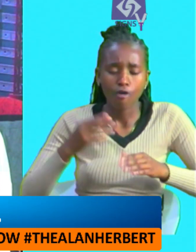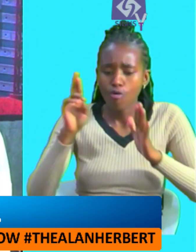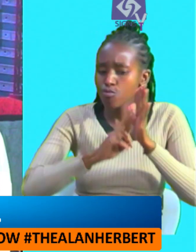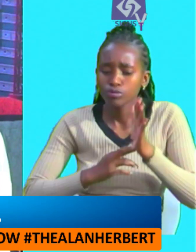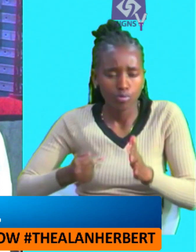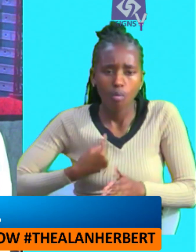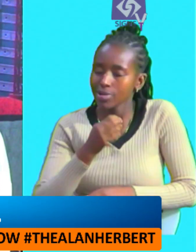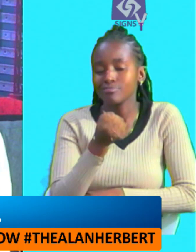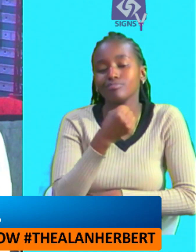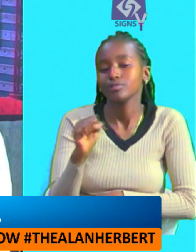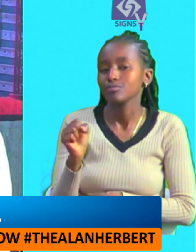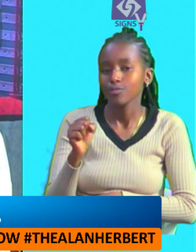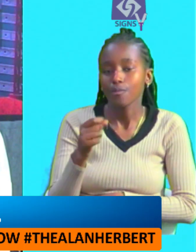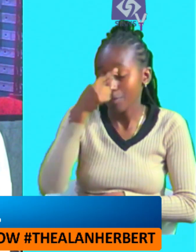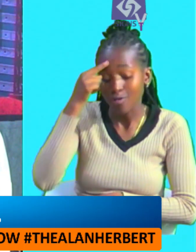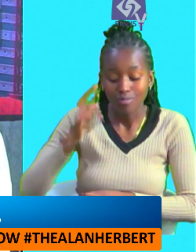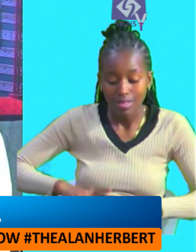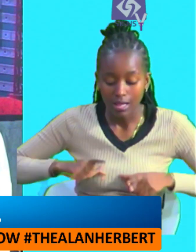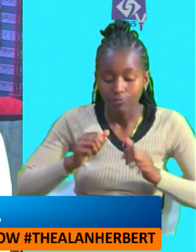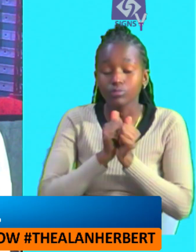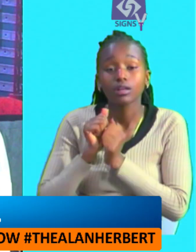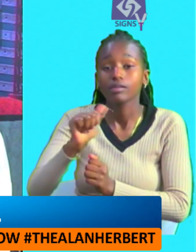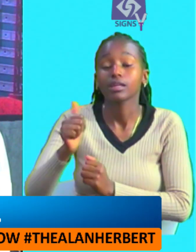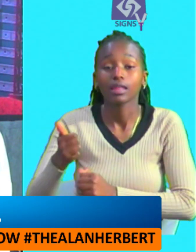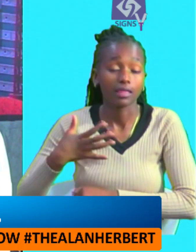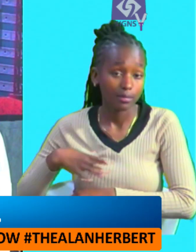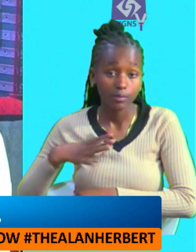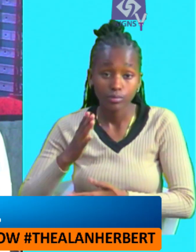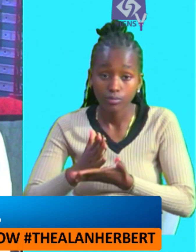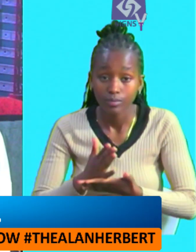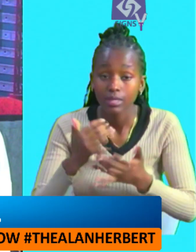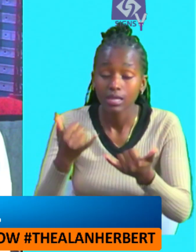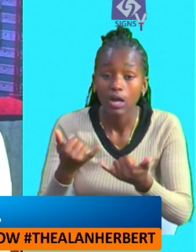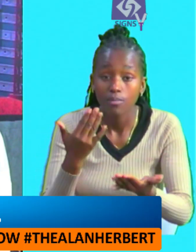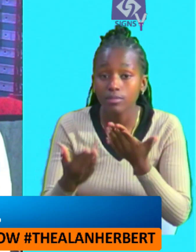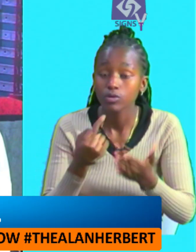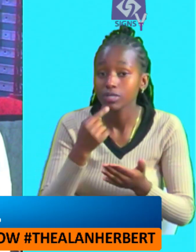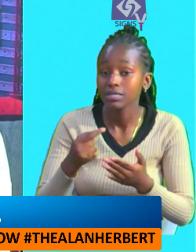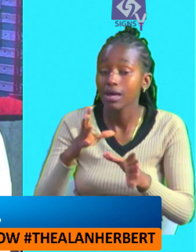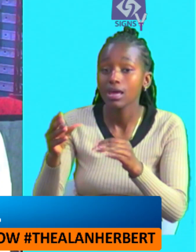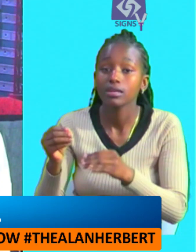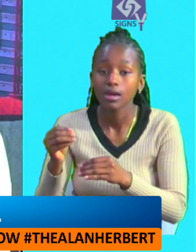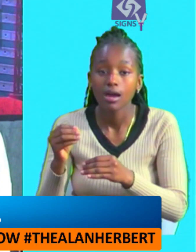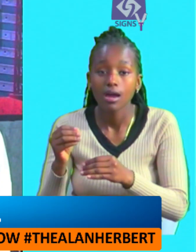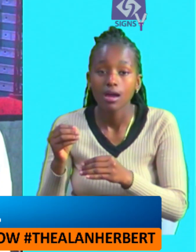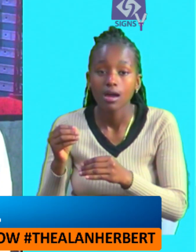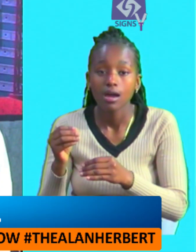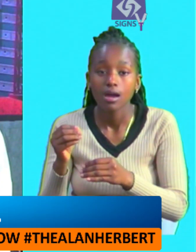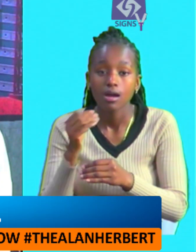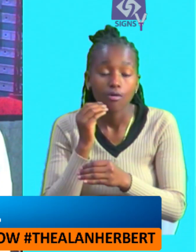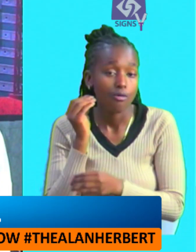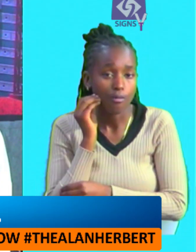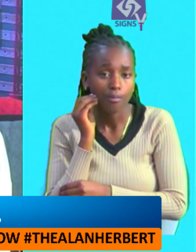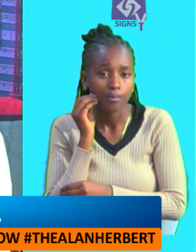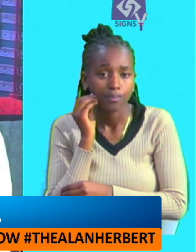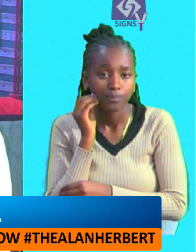own rules, by your own terms, one thing we must understand, it is a very hard balance because